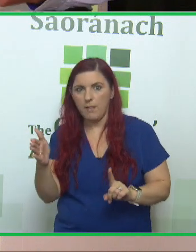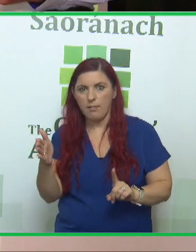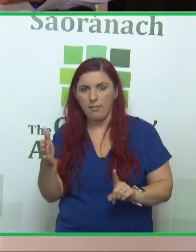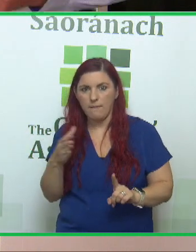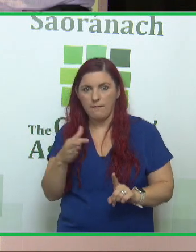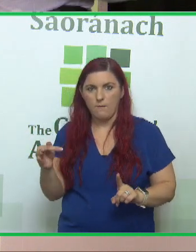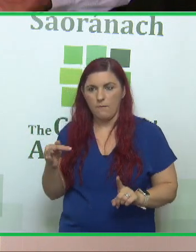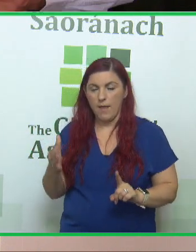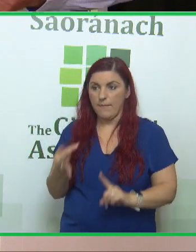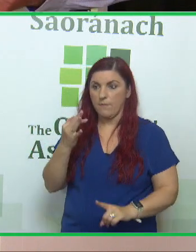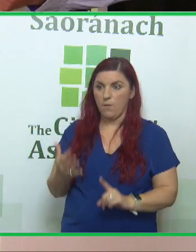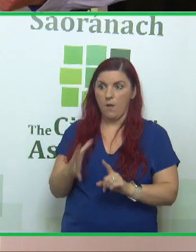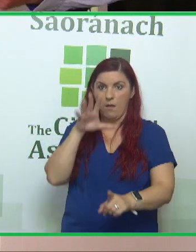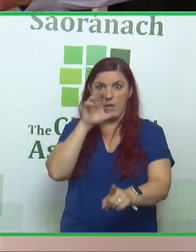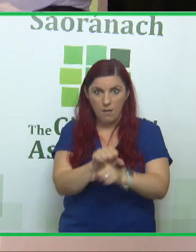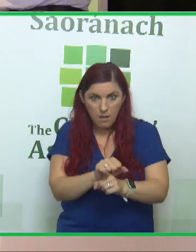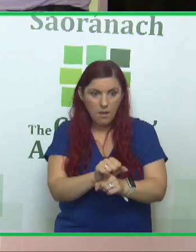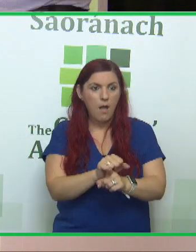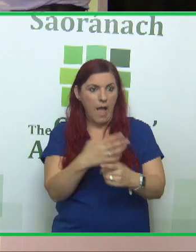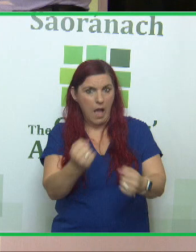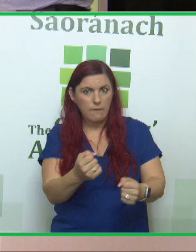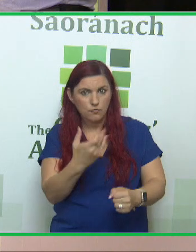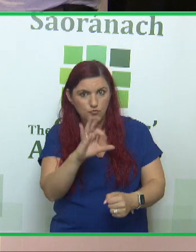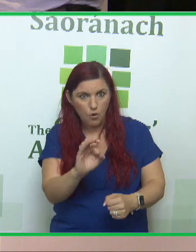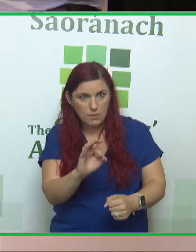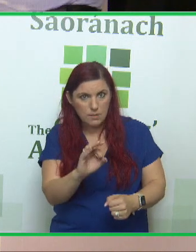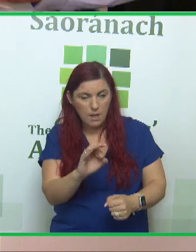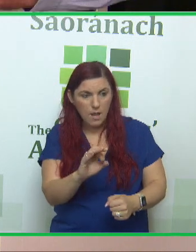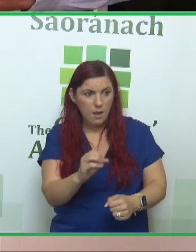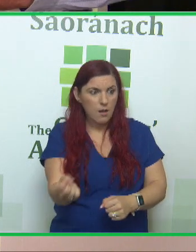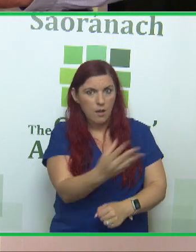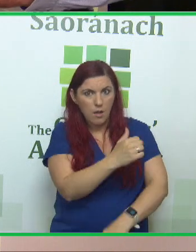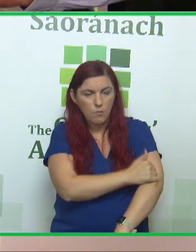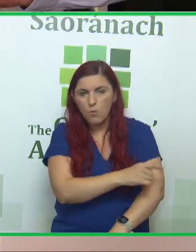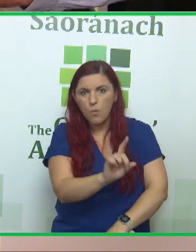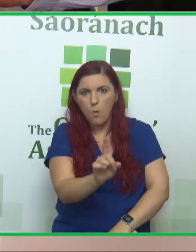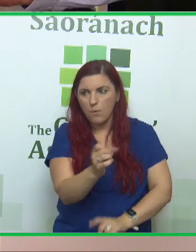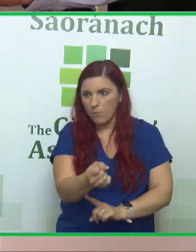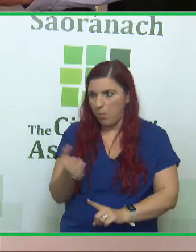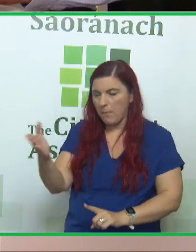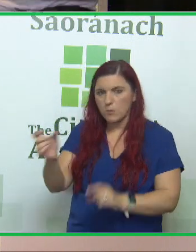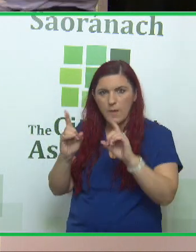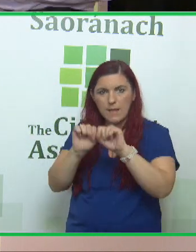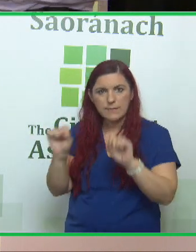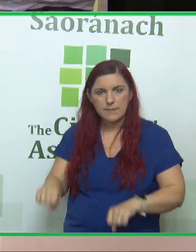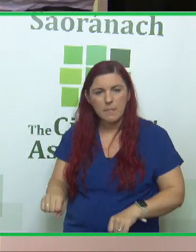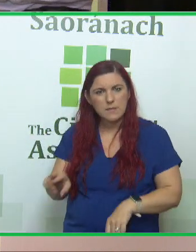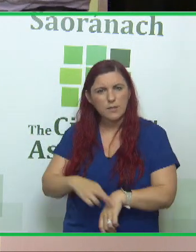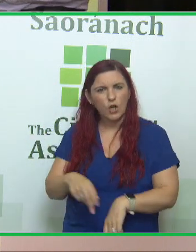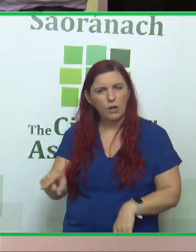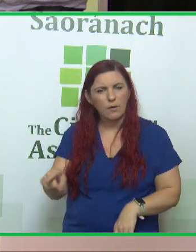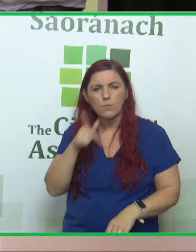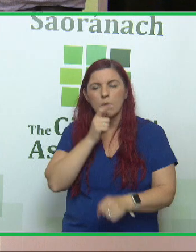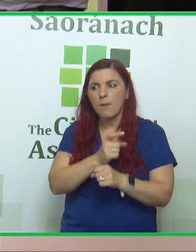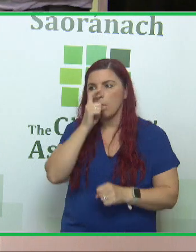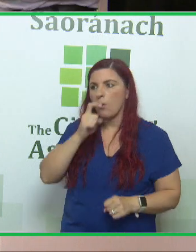of drugs from the criminal justice system to the health system, what's bad about that? And we talk about the Portuguese